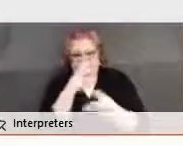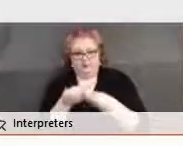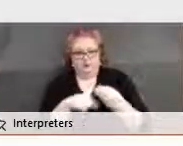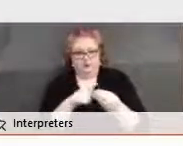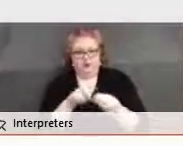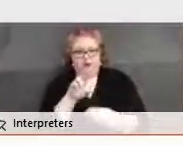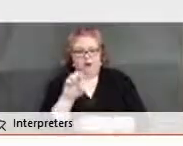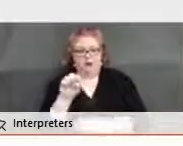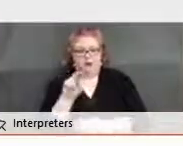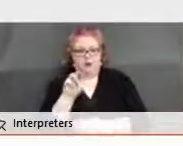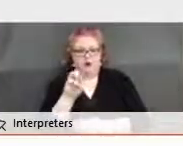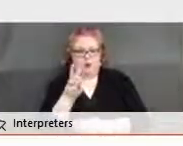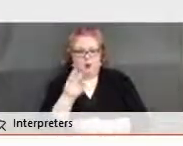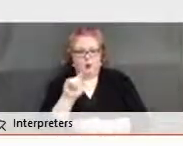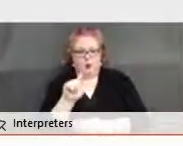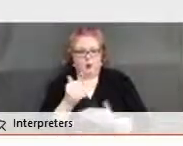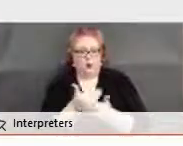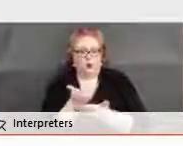does seem to